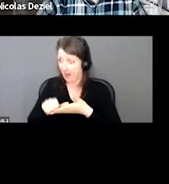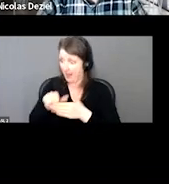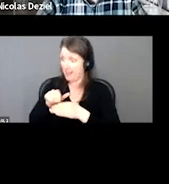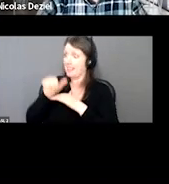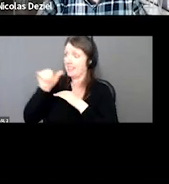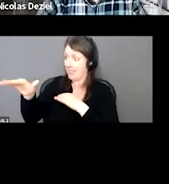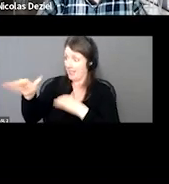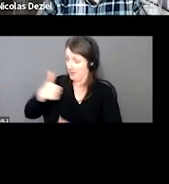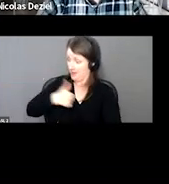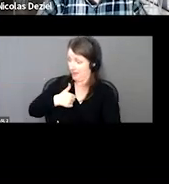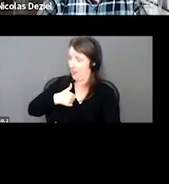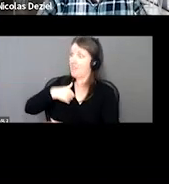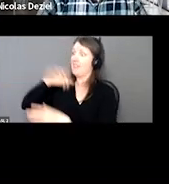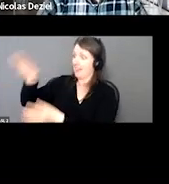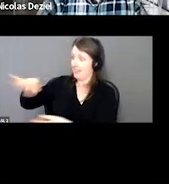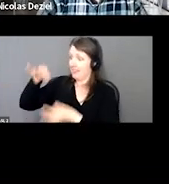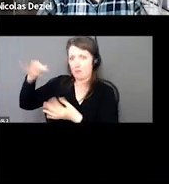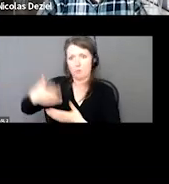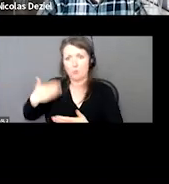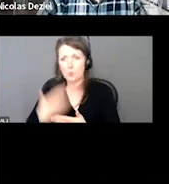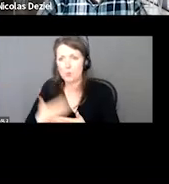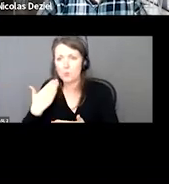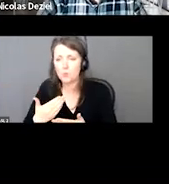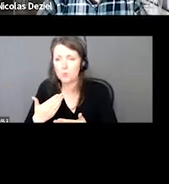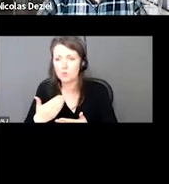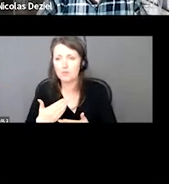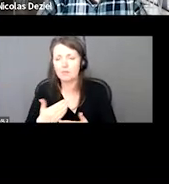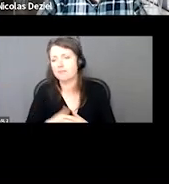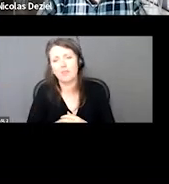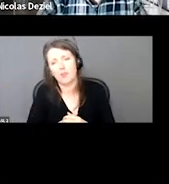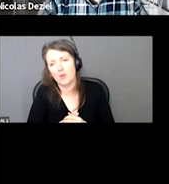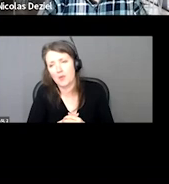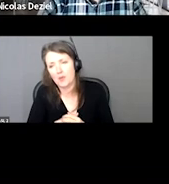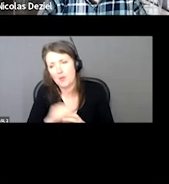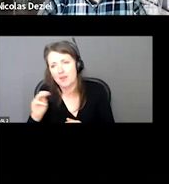myth that I have to unfortunately debunk.